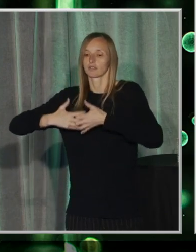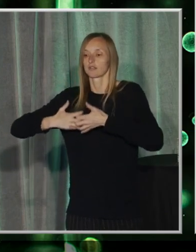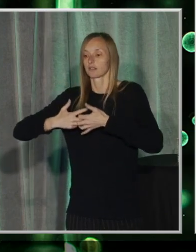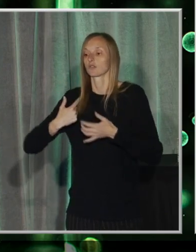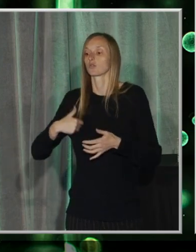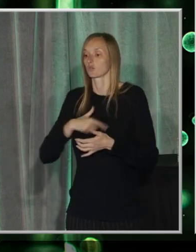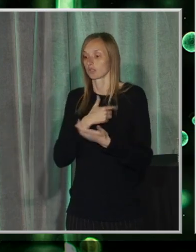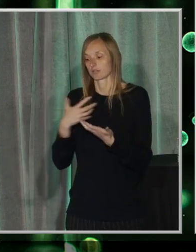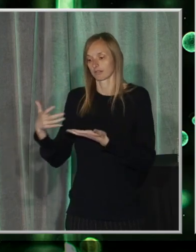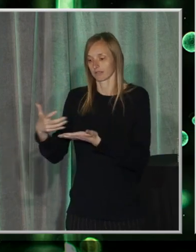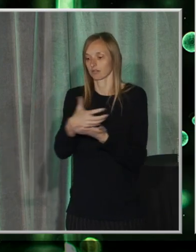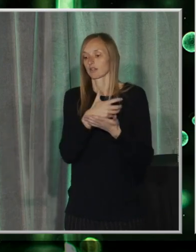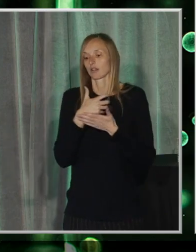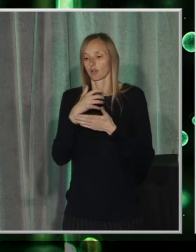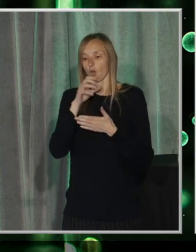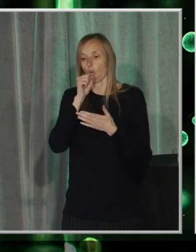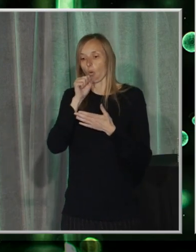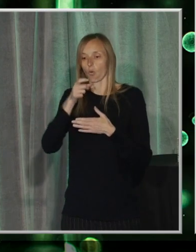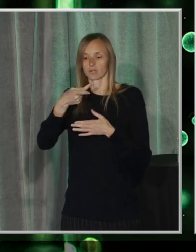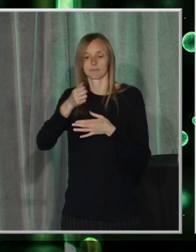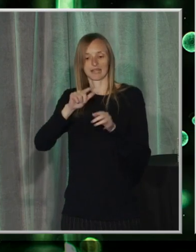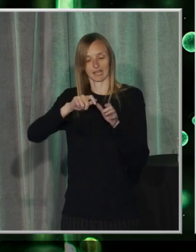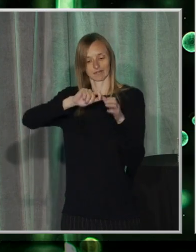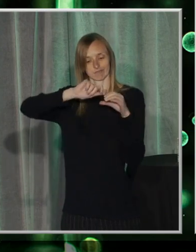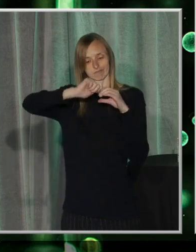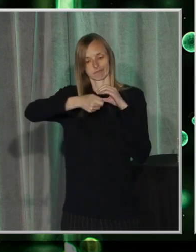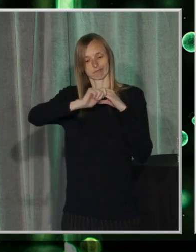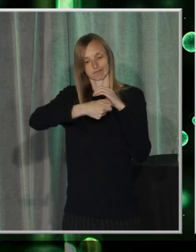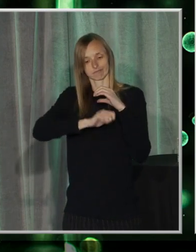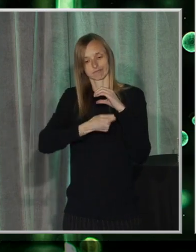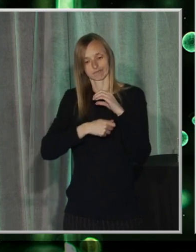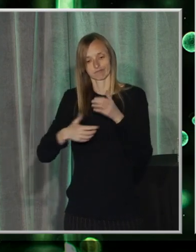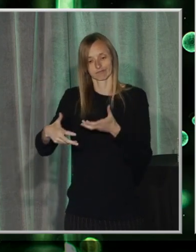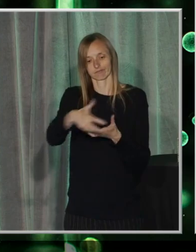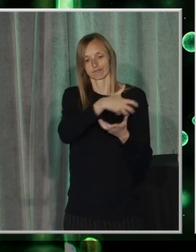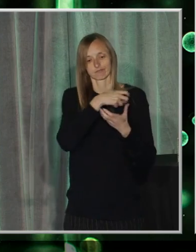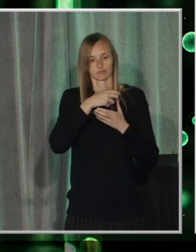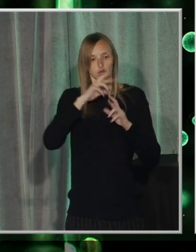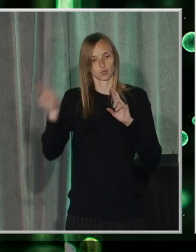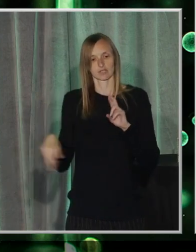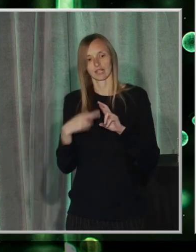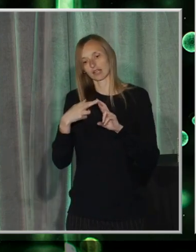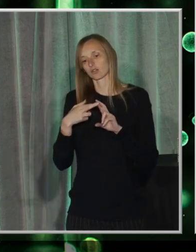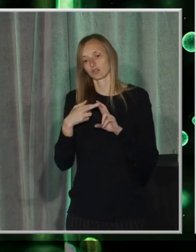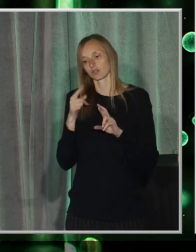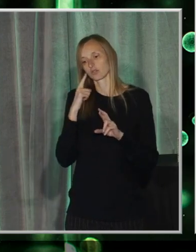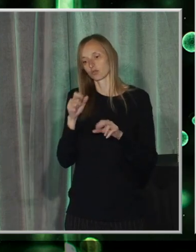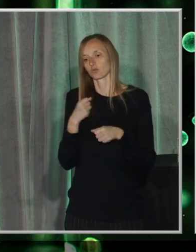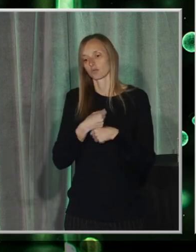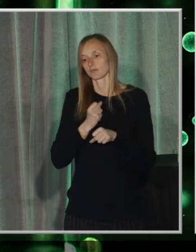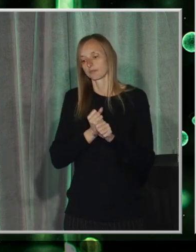actually collected orange peels and recycled back into system to produce more